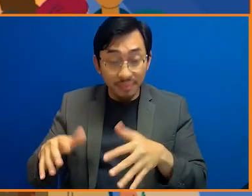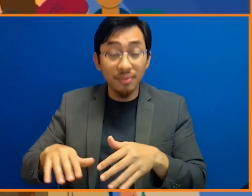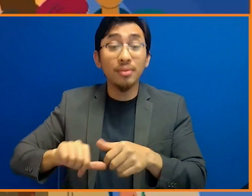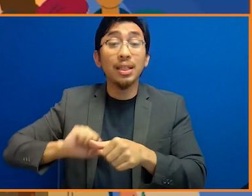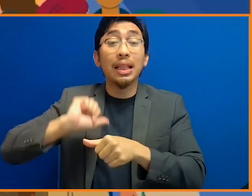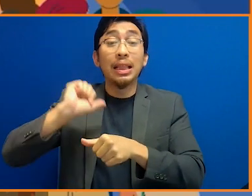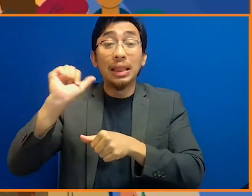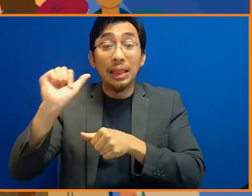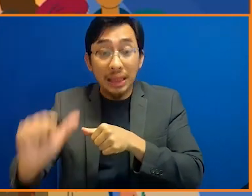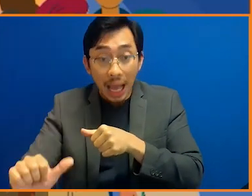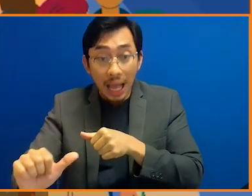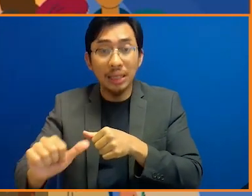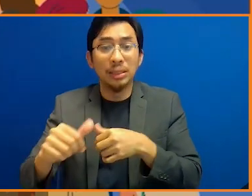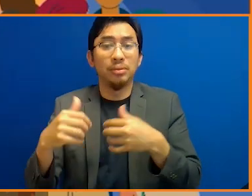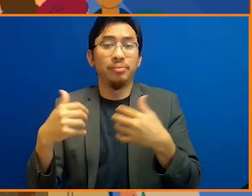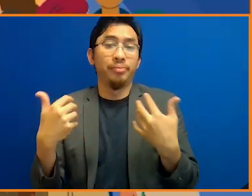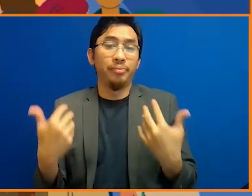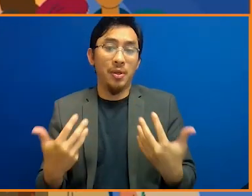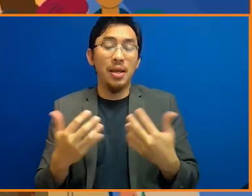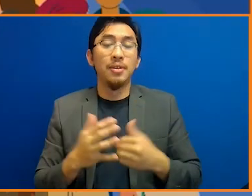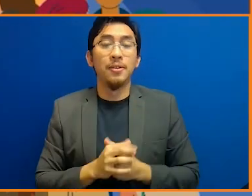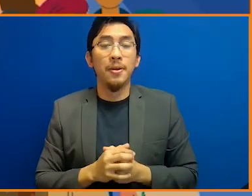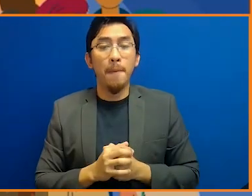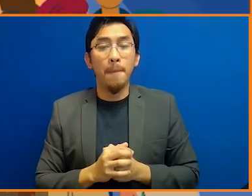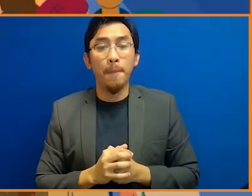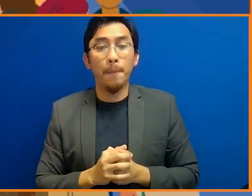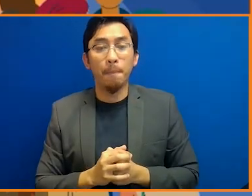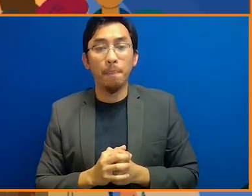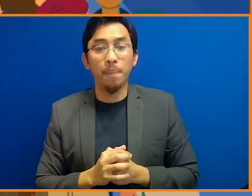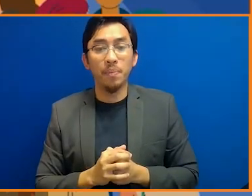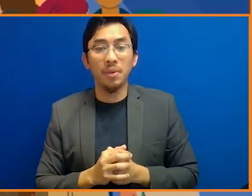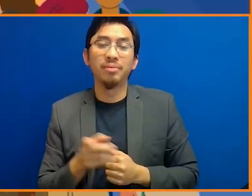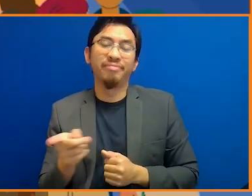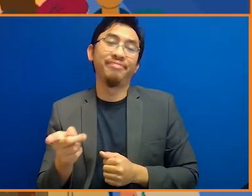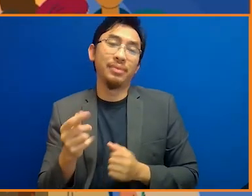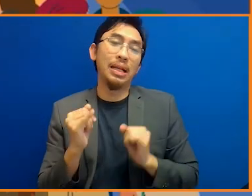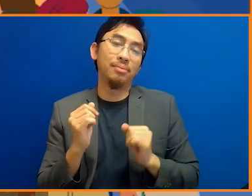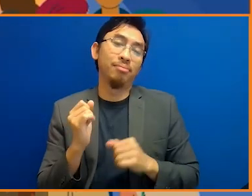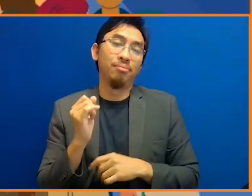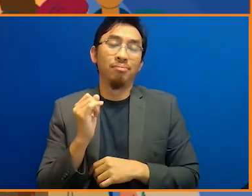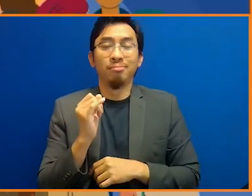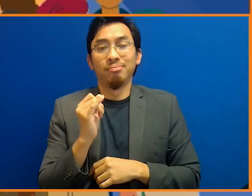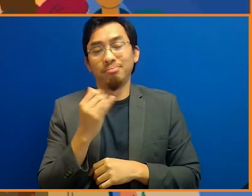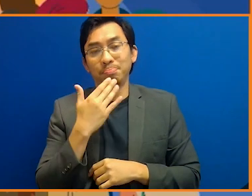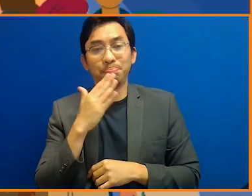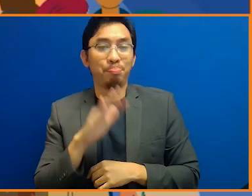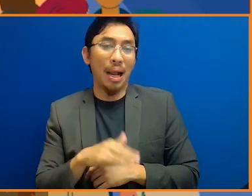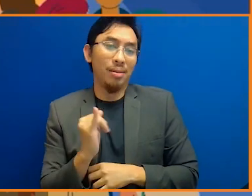But still, since then, that's a bad point, that we overconfidence